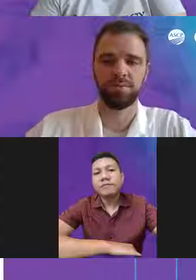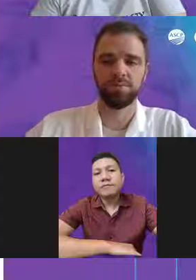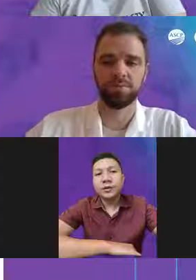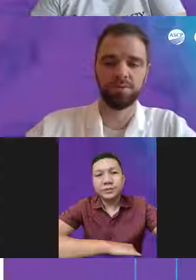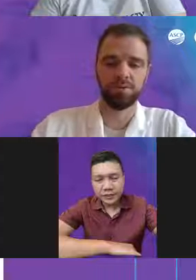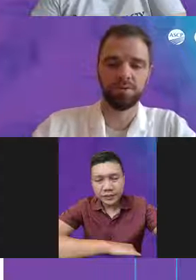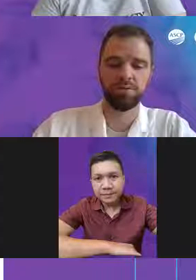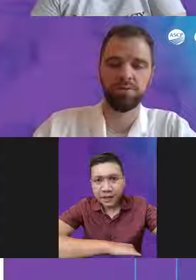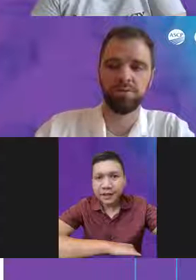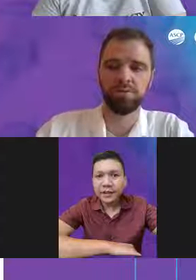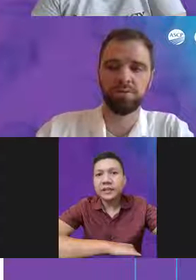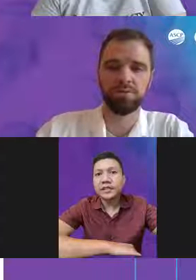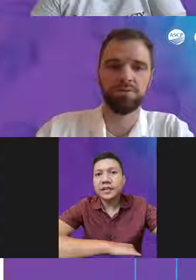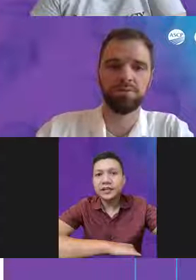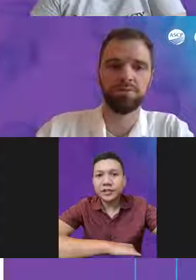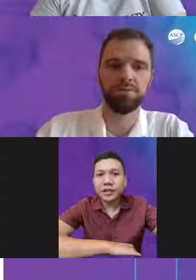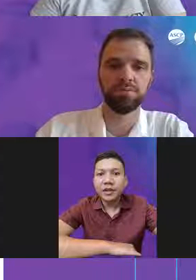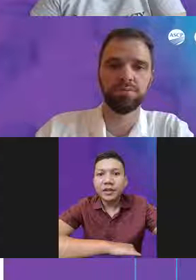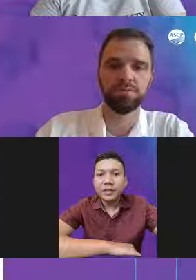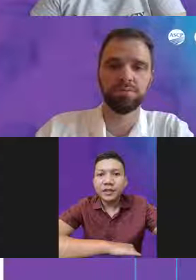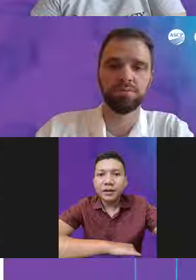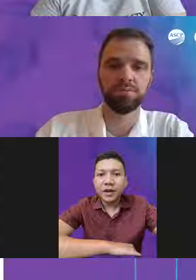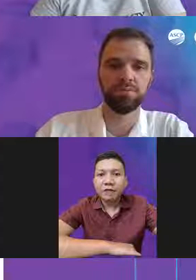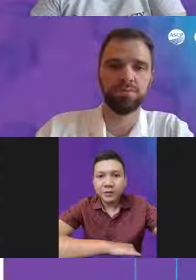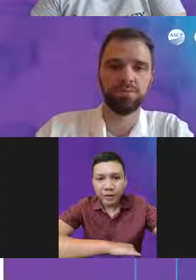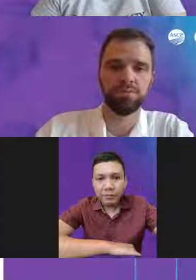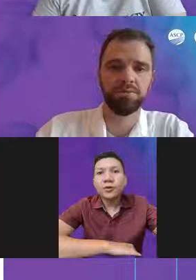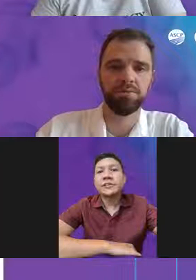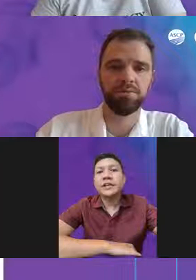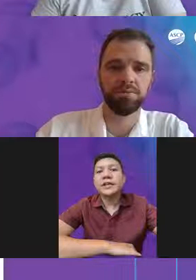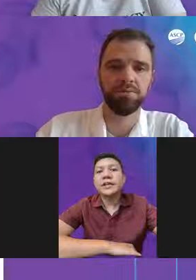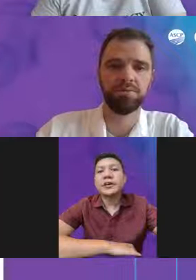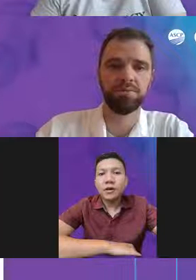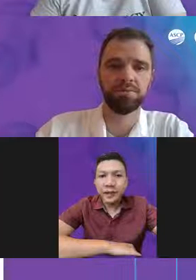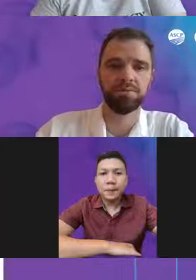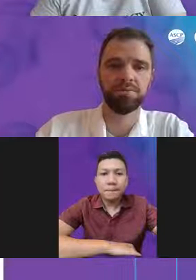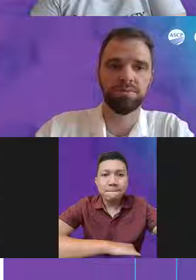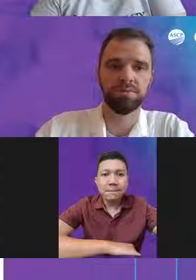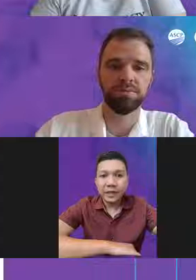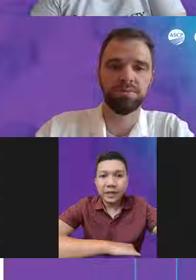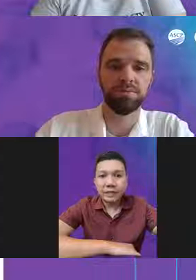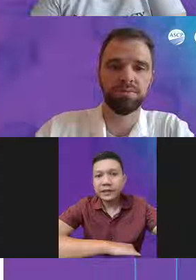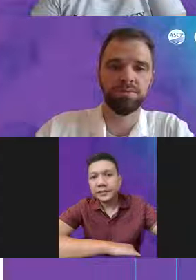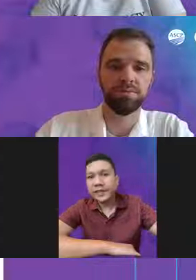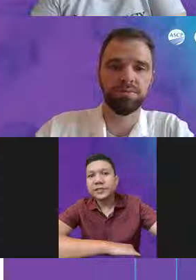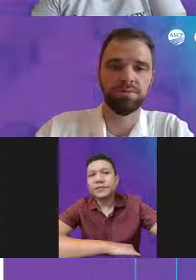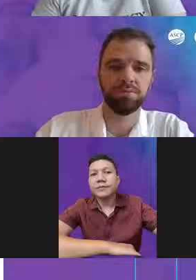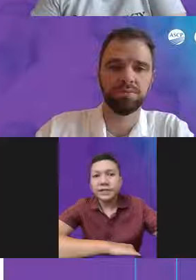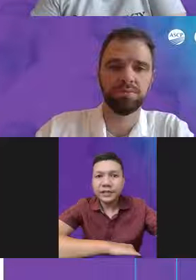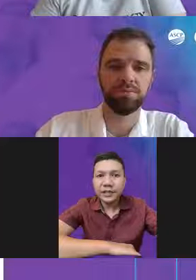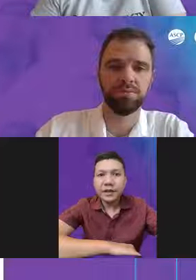still, because it's mitotic, that there's still the from the ribosomes and the RNA. And the next